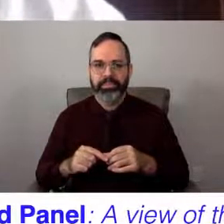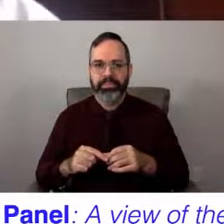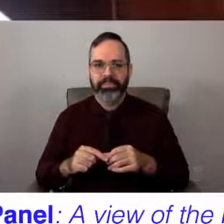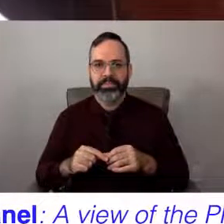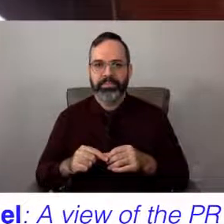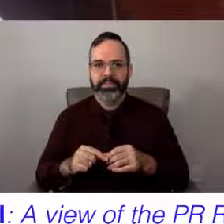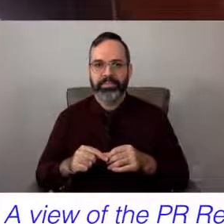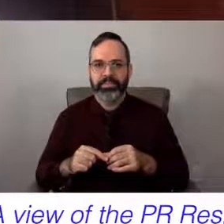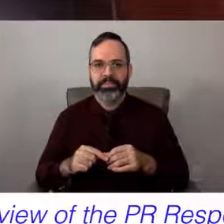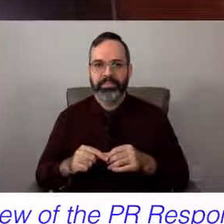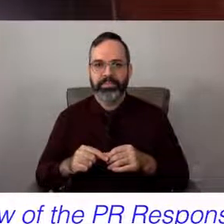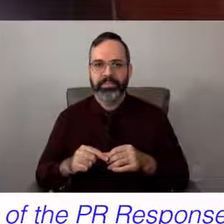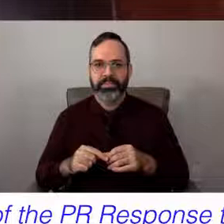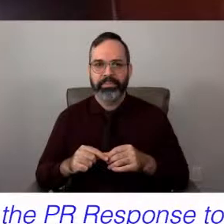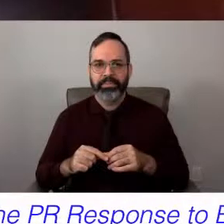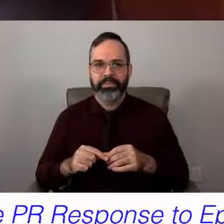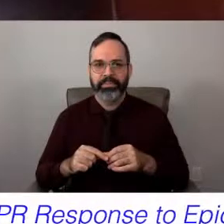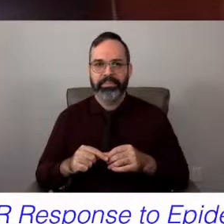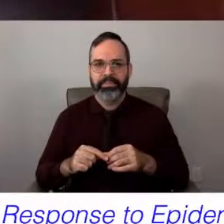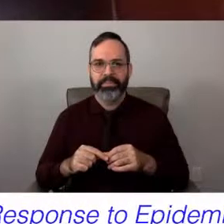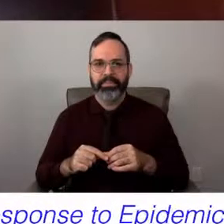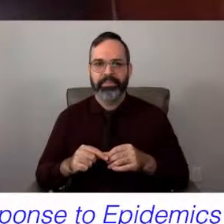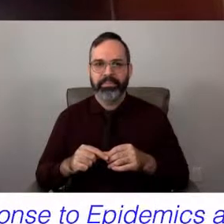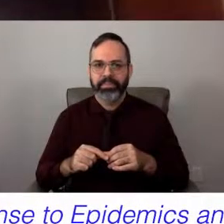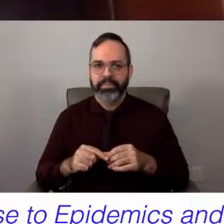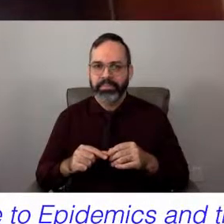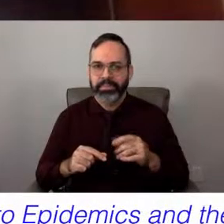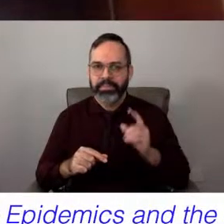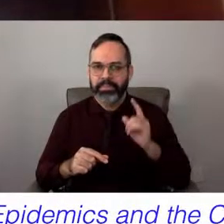There you go. Is it?